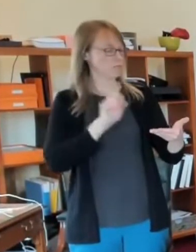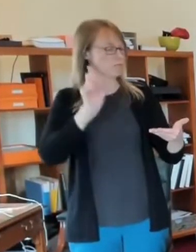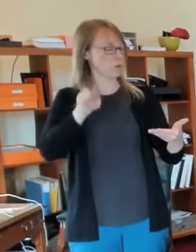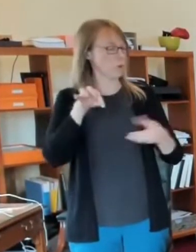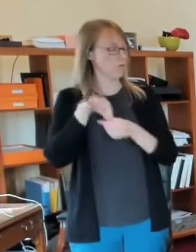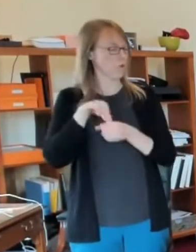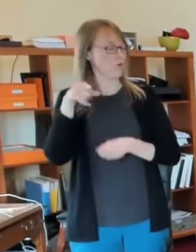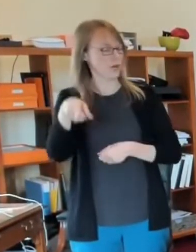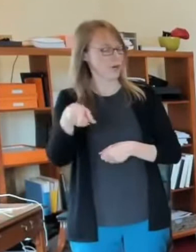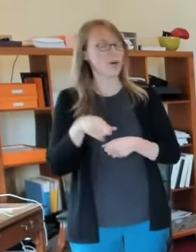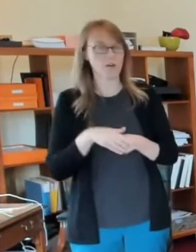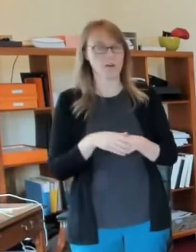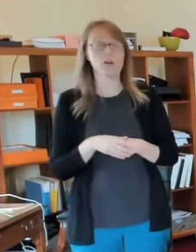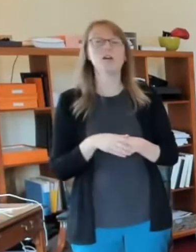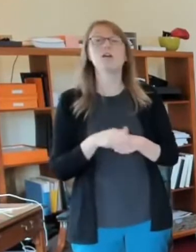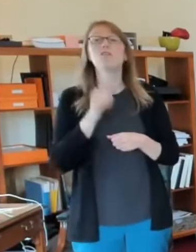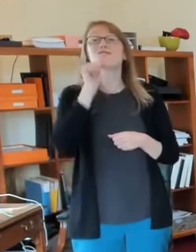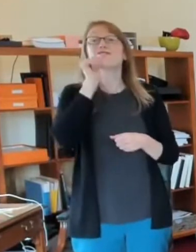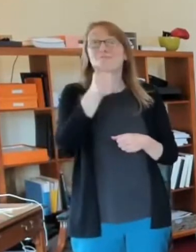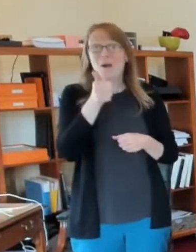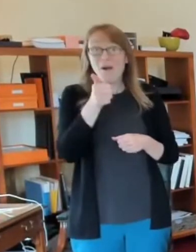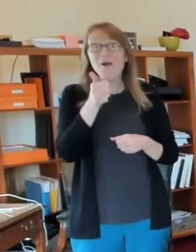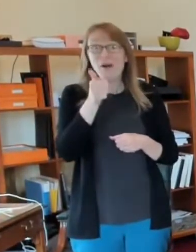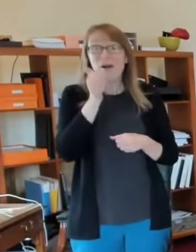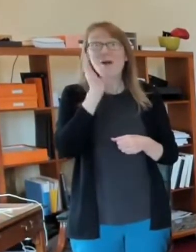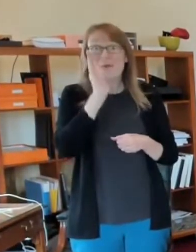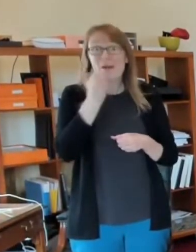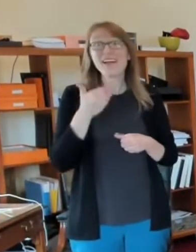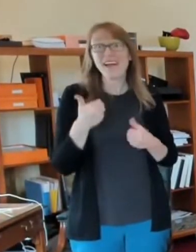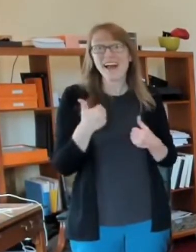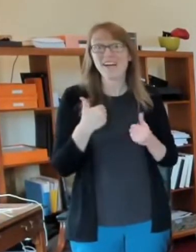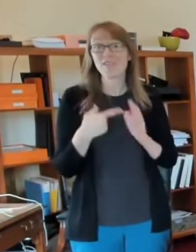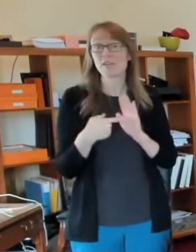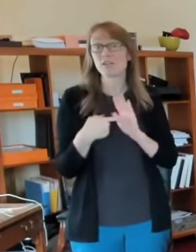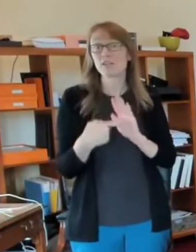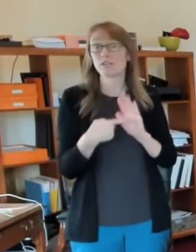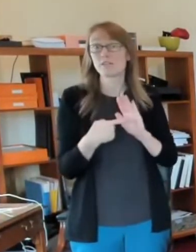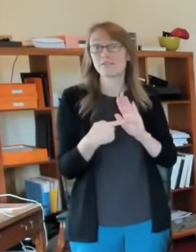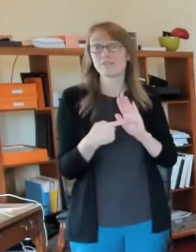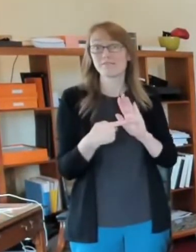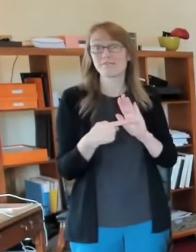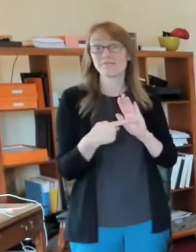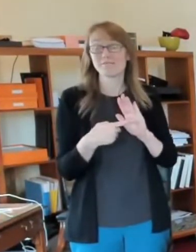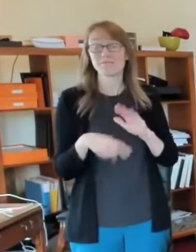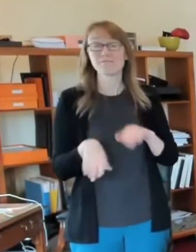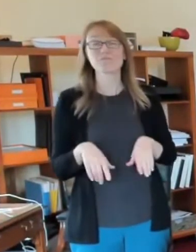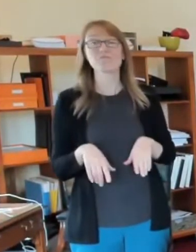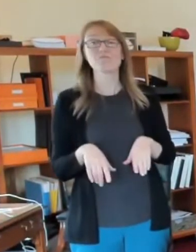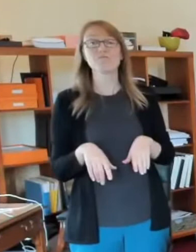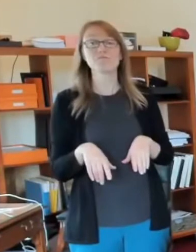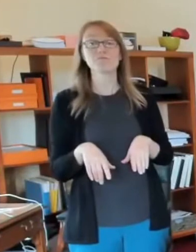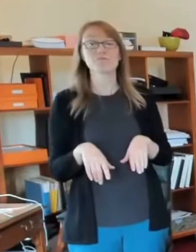the election board is doing a demonstration for the media about what it will be like, what will